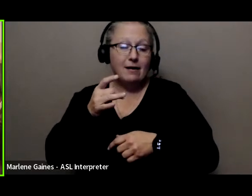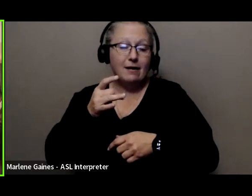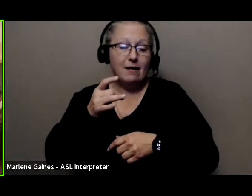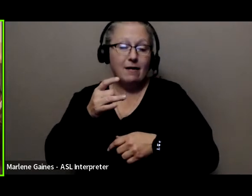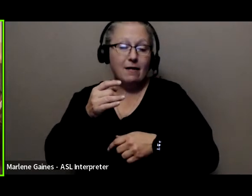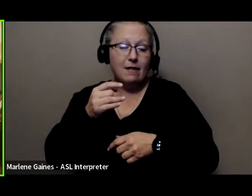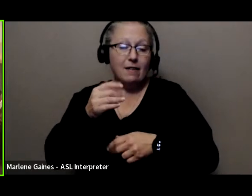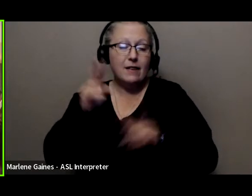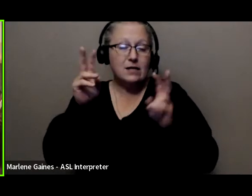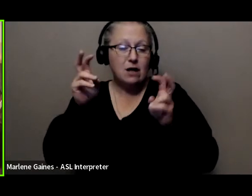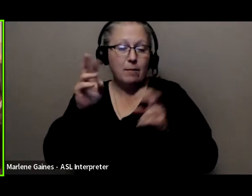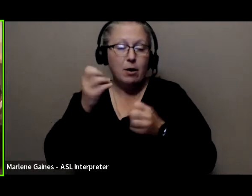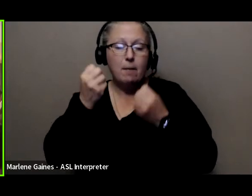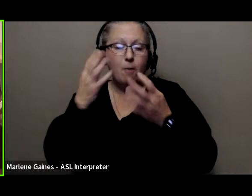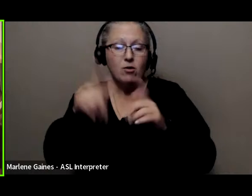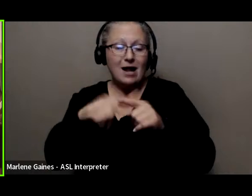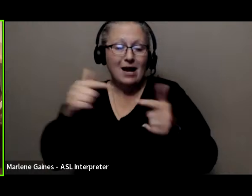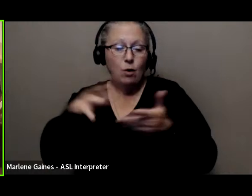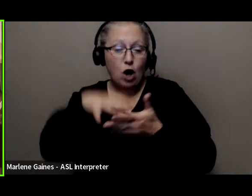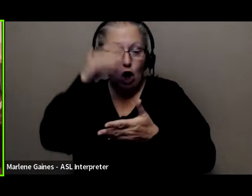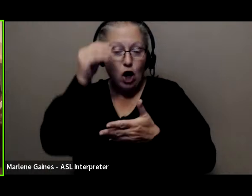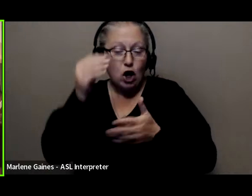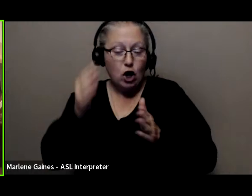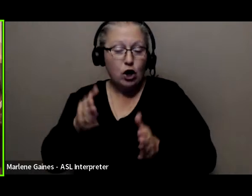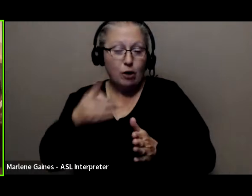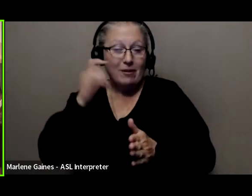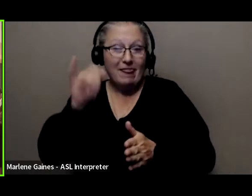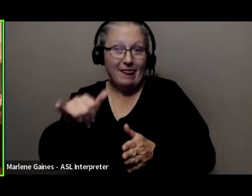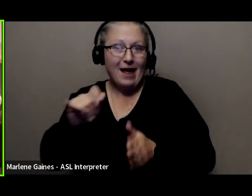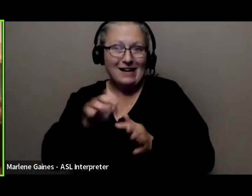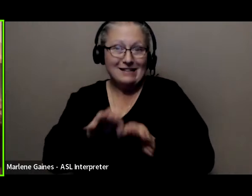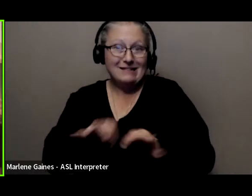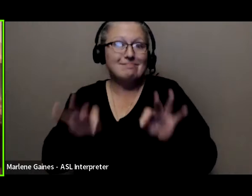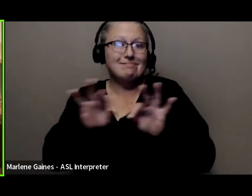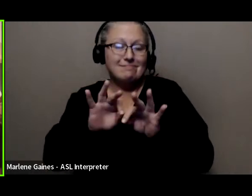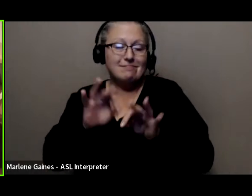upcoming topic, the multilingual learner, because I think that's going to be a key to